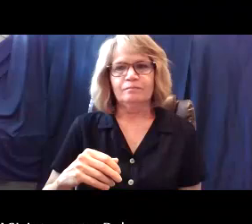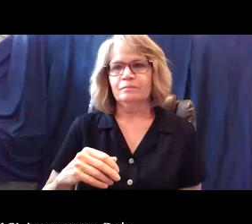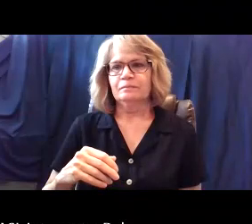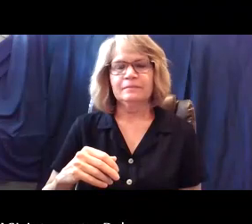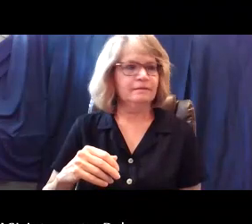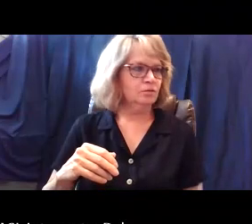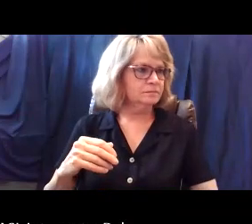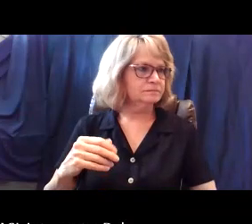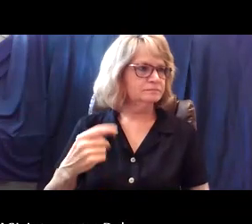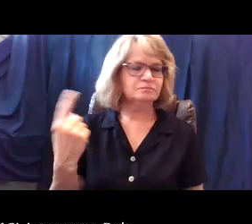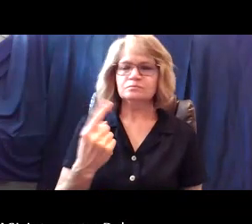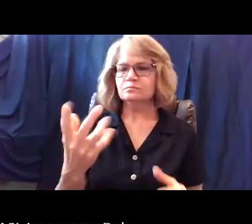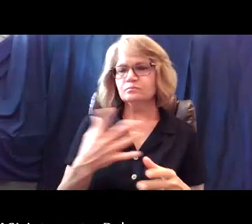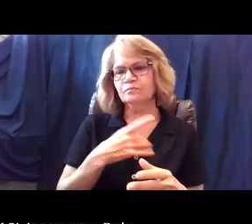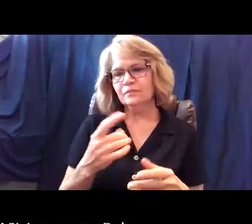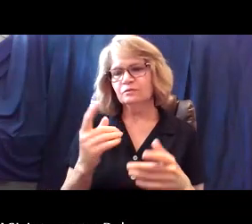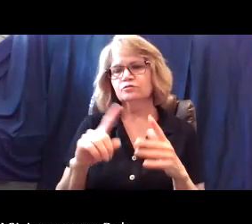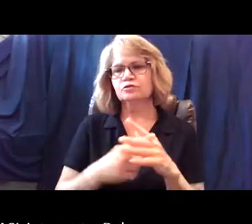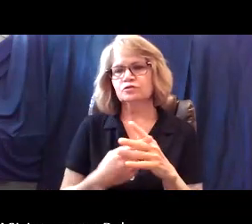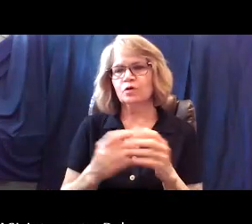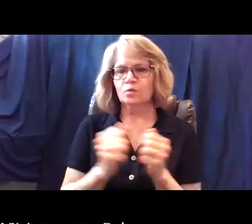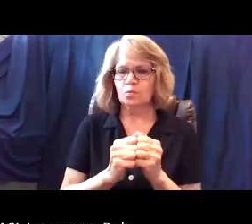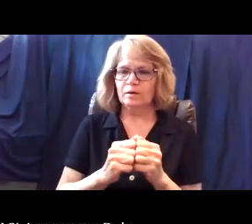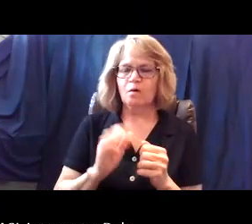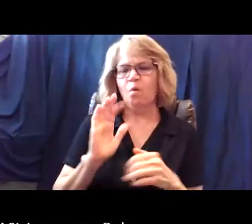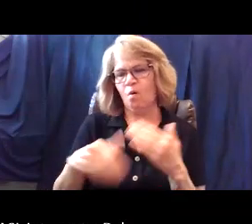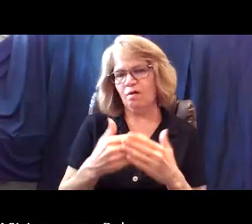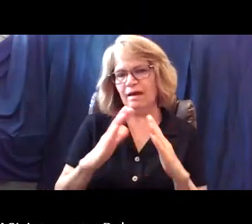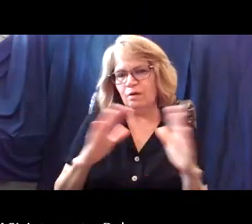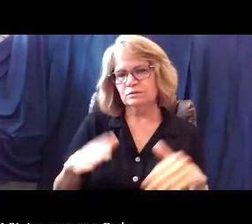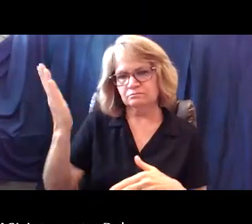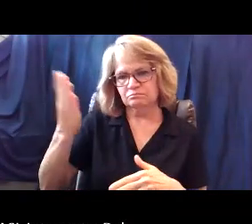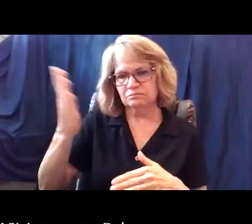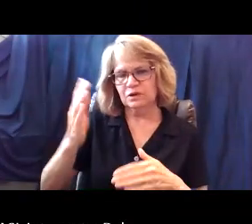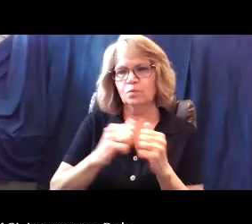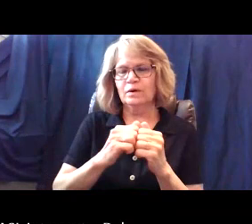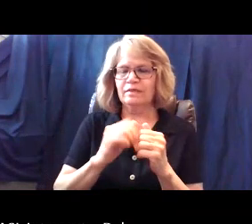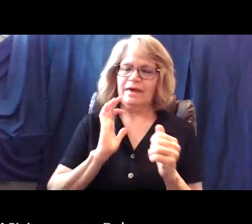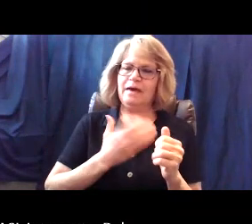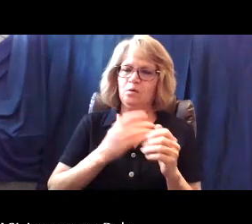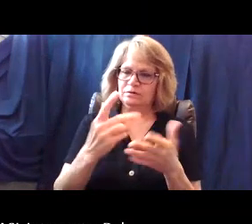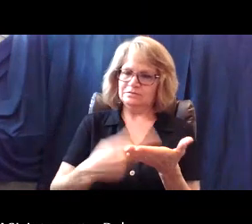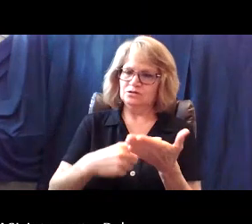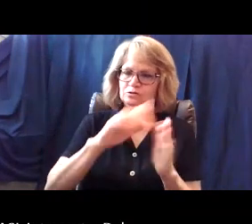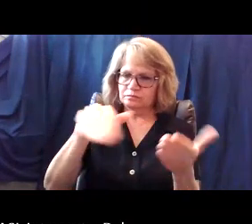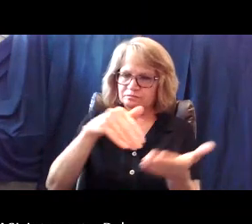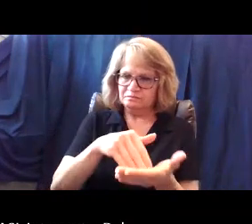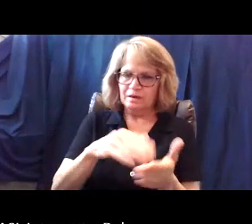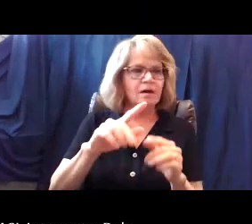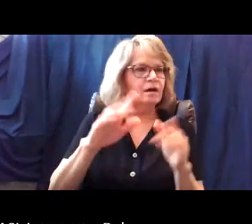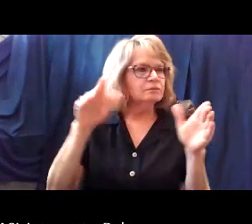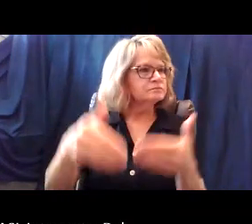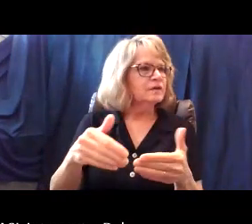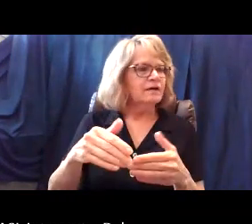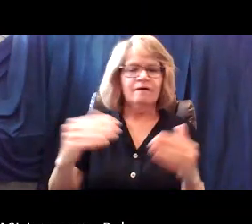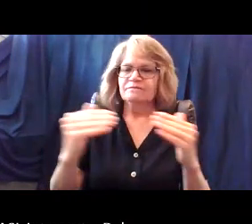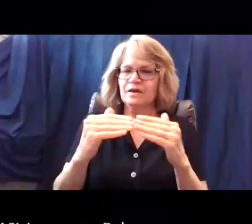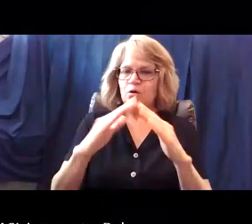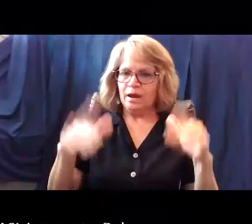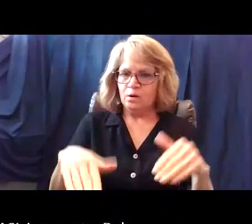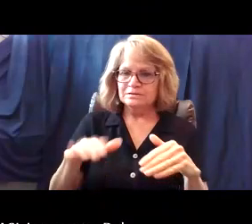So we always like to start our fair housing presentations by centering our discussion around fair housing as a right in